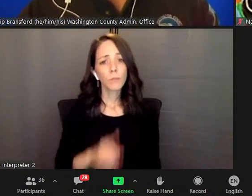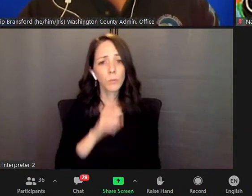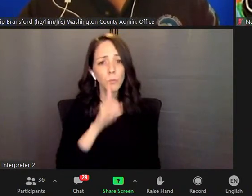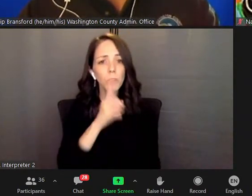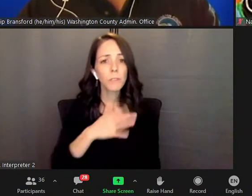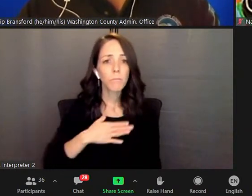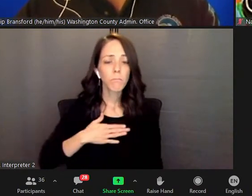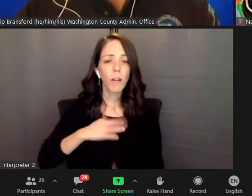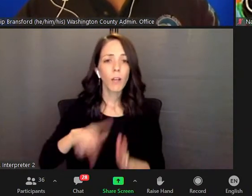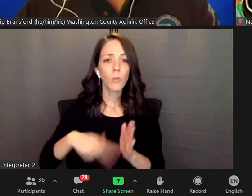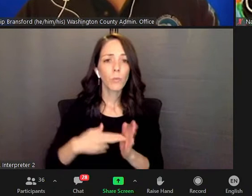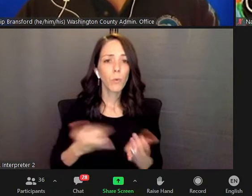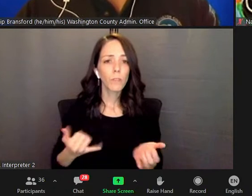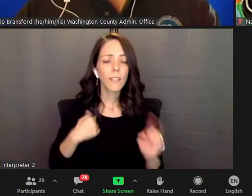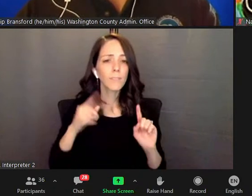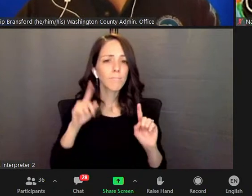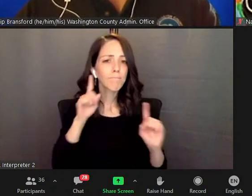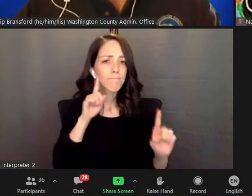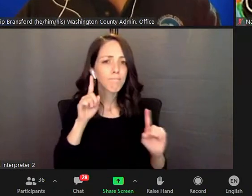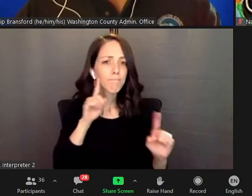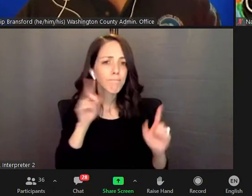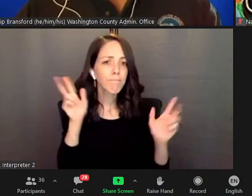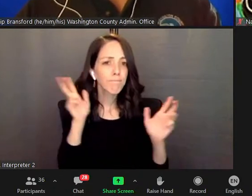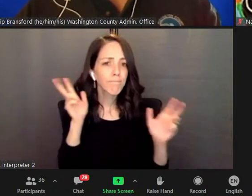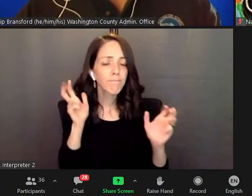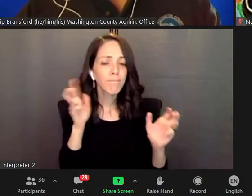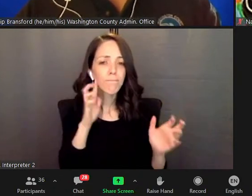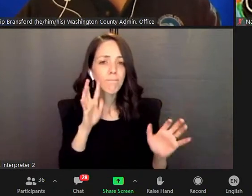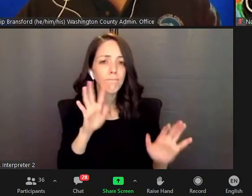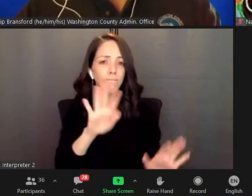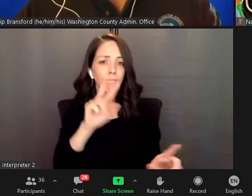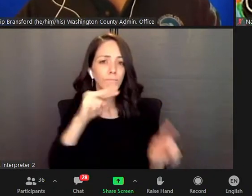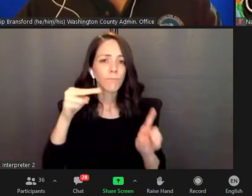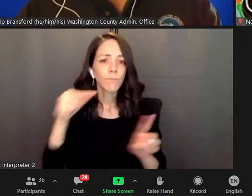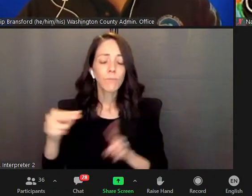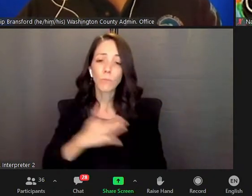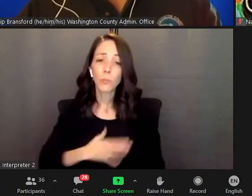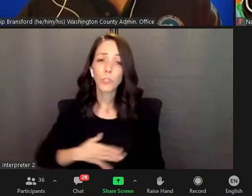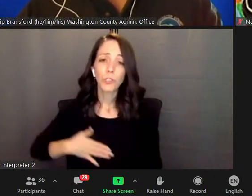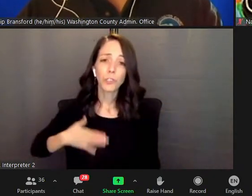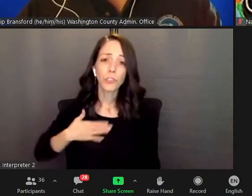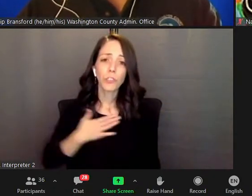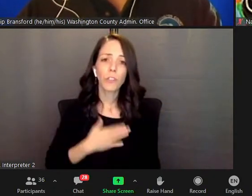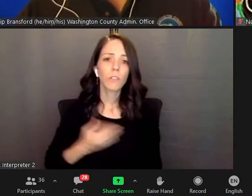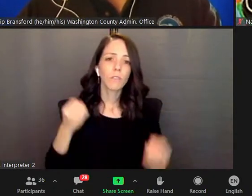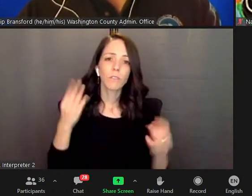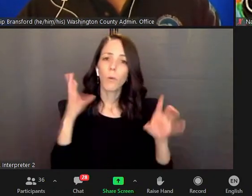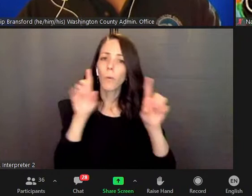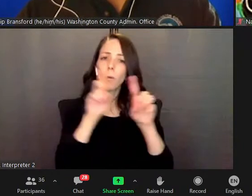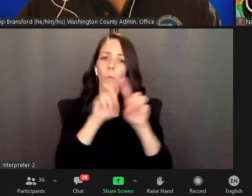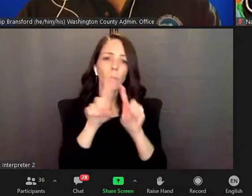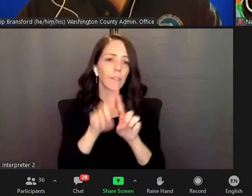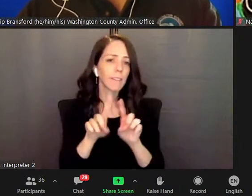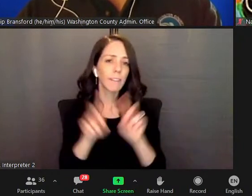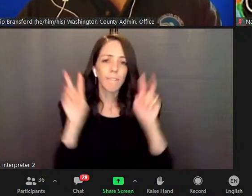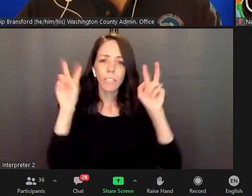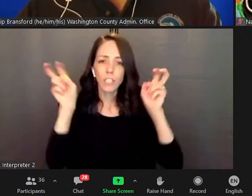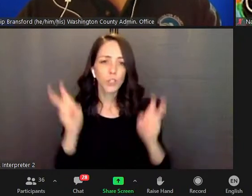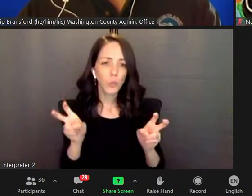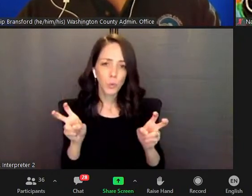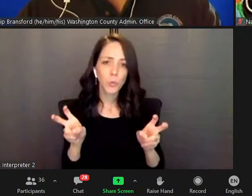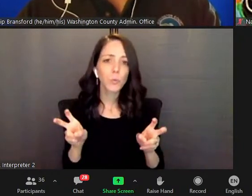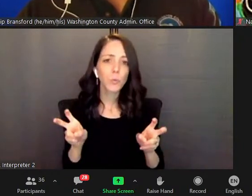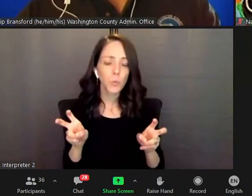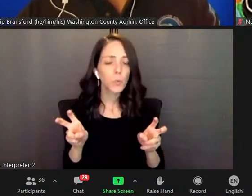of various participants, which I appreciate. There's so many broad issues that we've heard